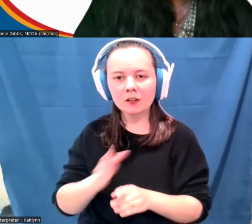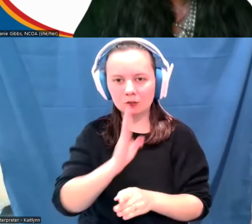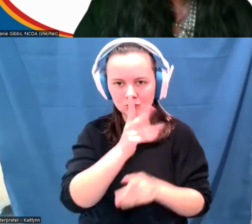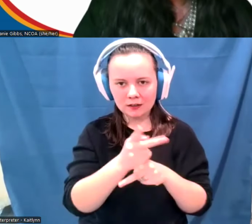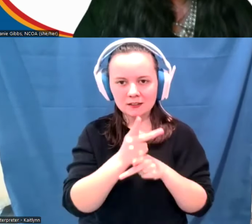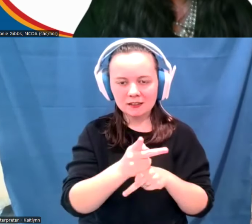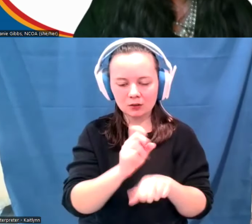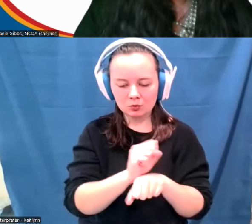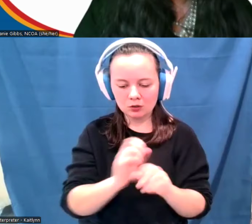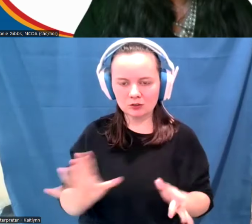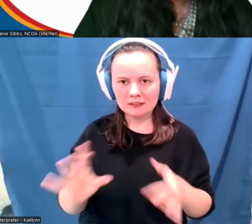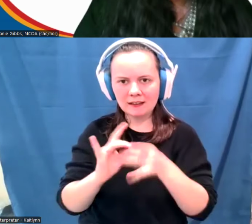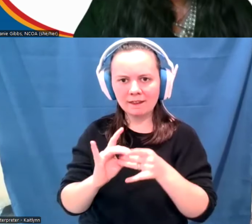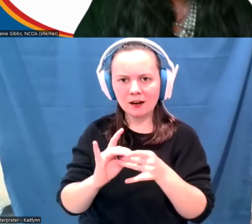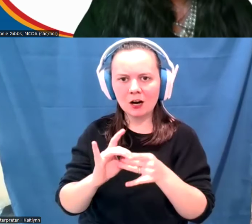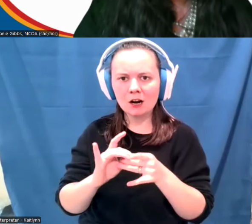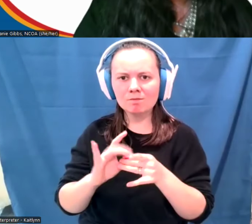to strengthen the relationship between them.